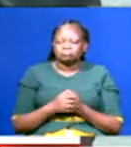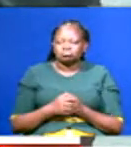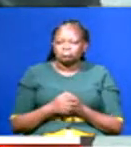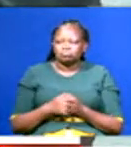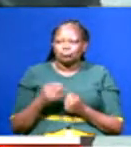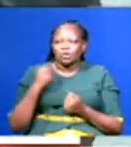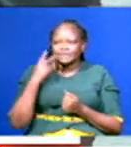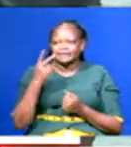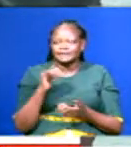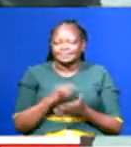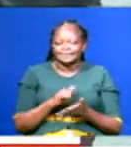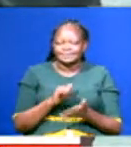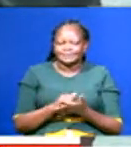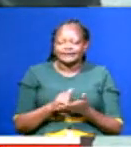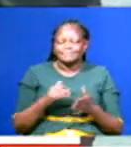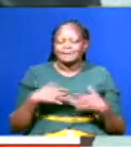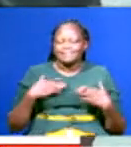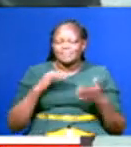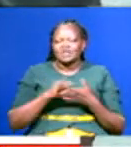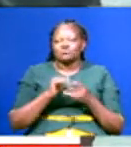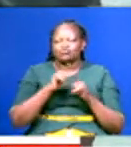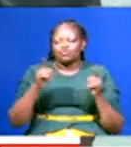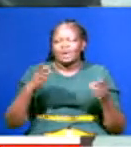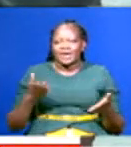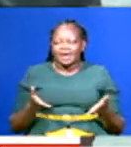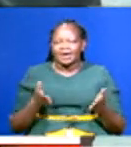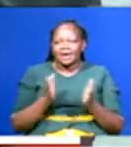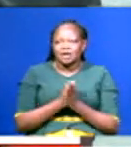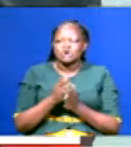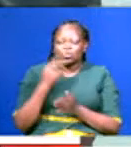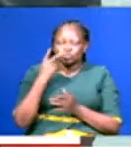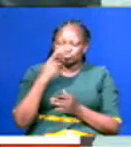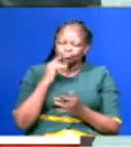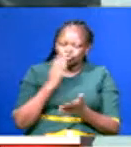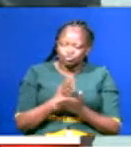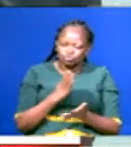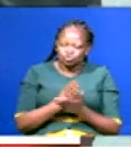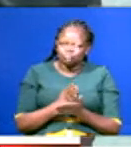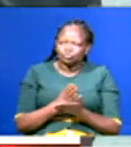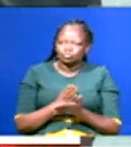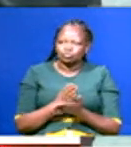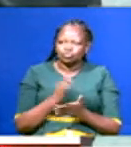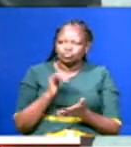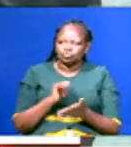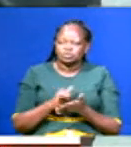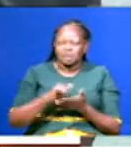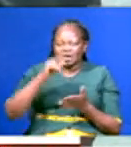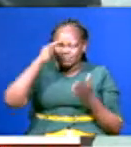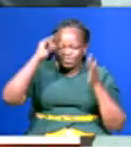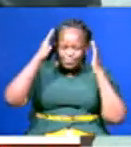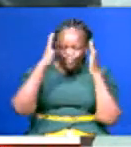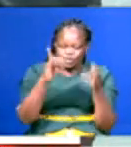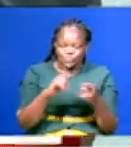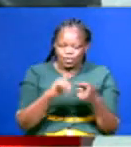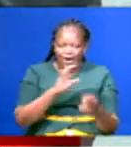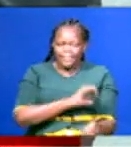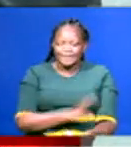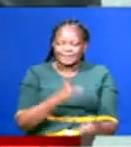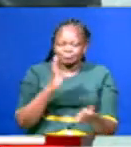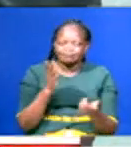I am very delighted that you are here. I want to assure you of our government's commitment to strengthen our